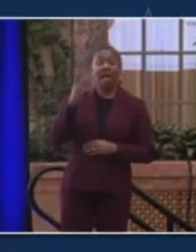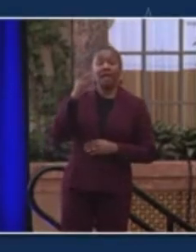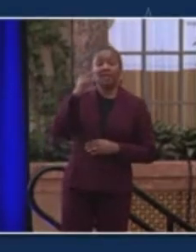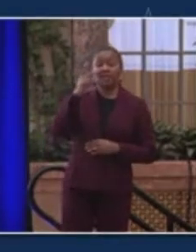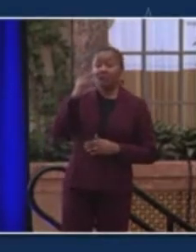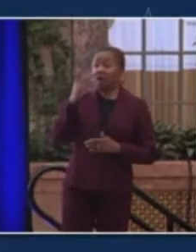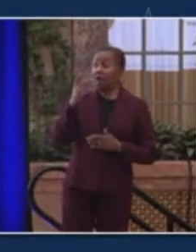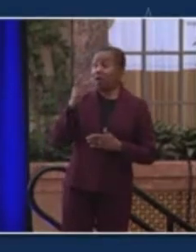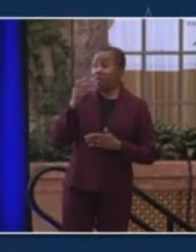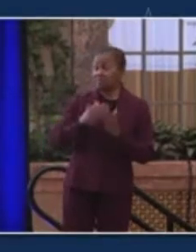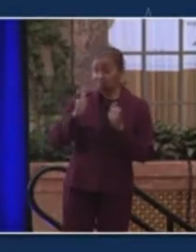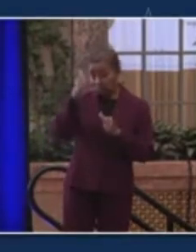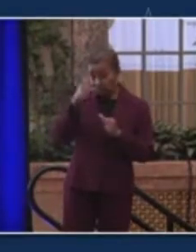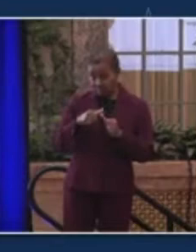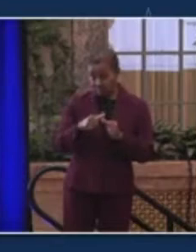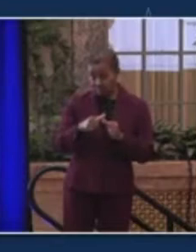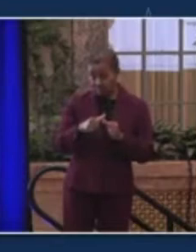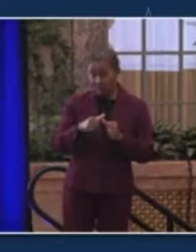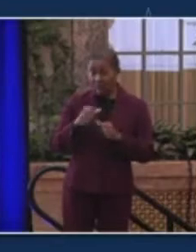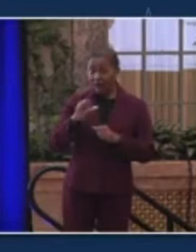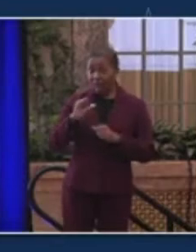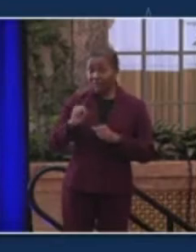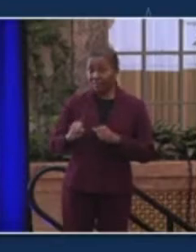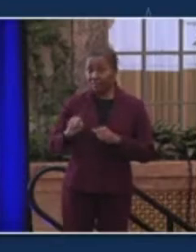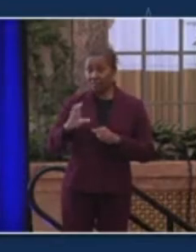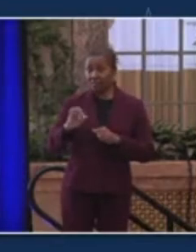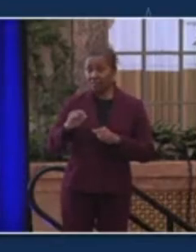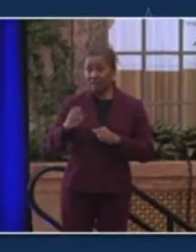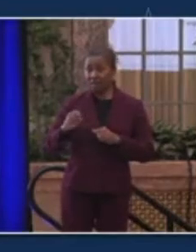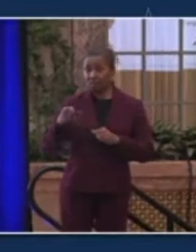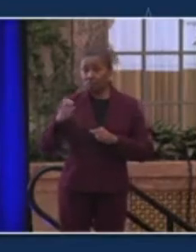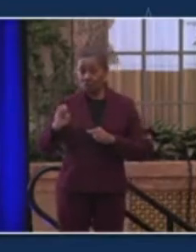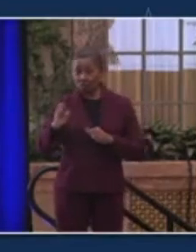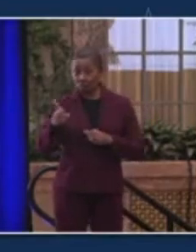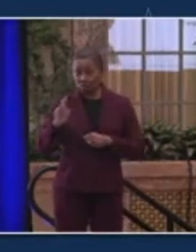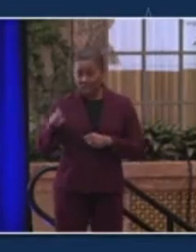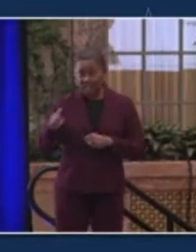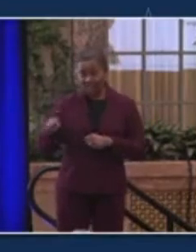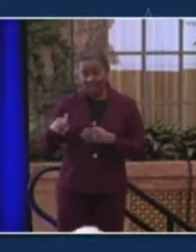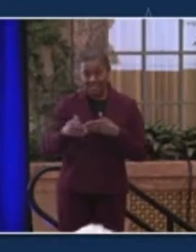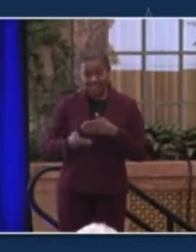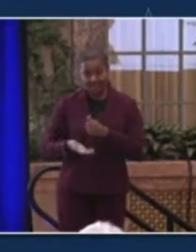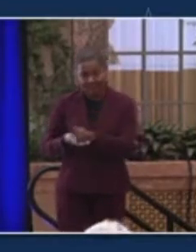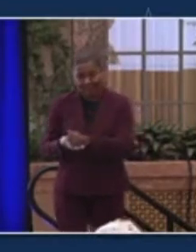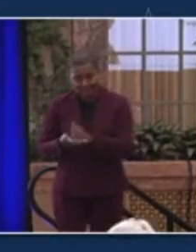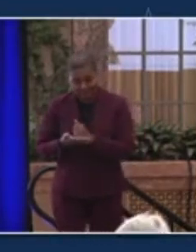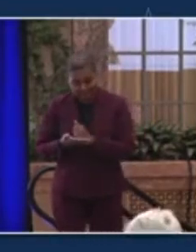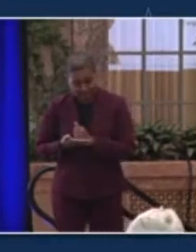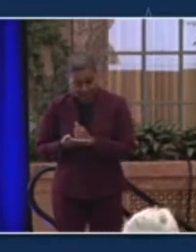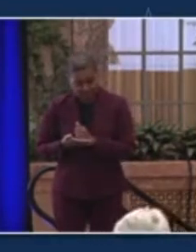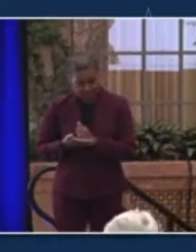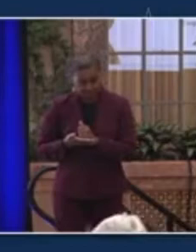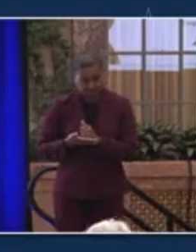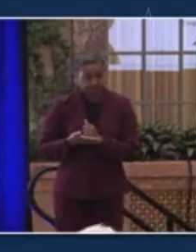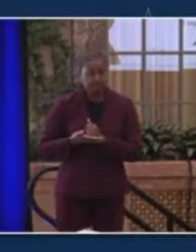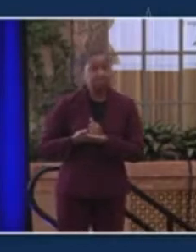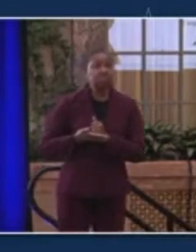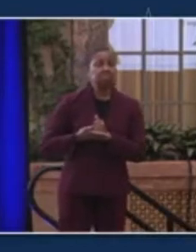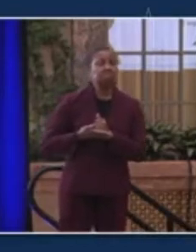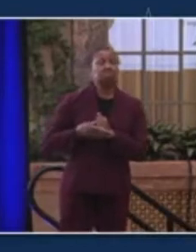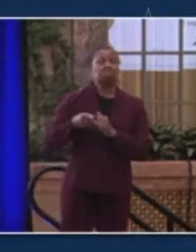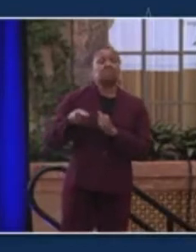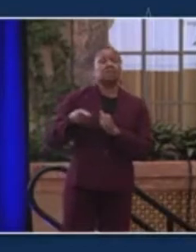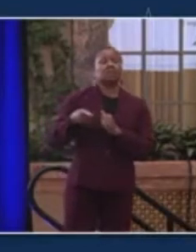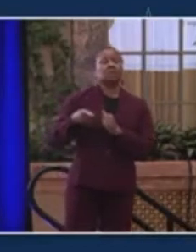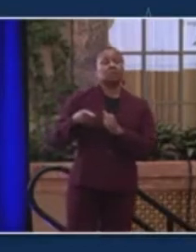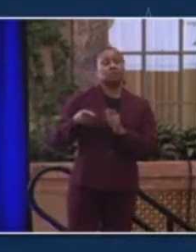will remember this, on South Cottage Grove, to ask for his guidance. At that point, Harold was on his